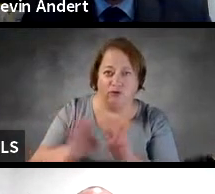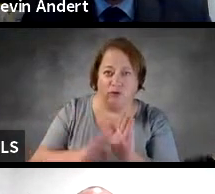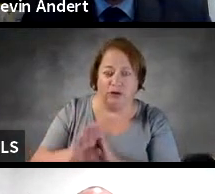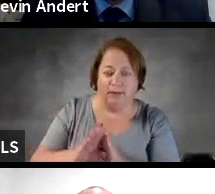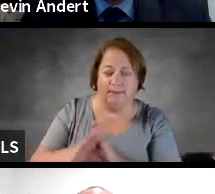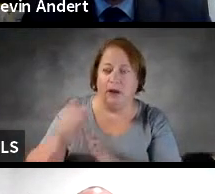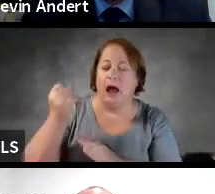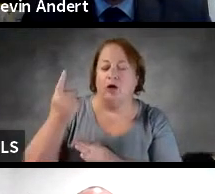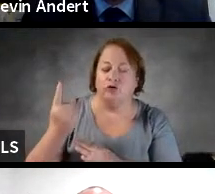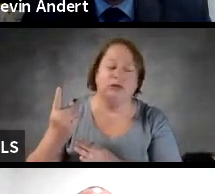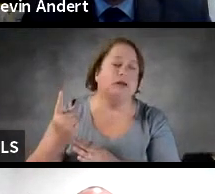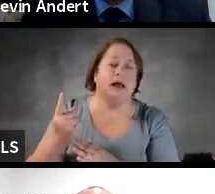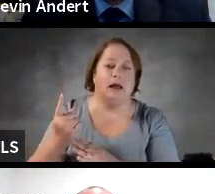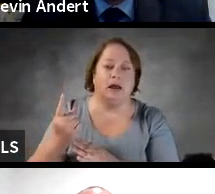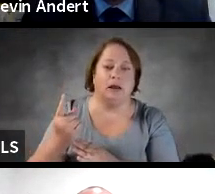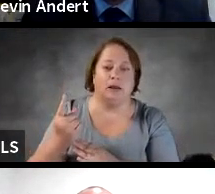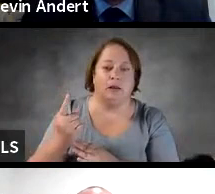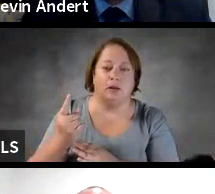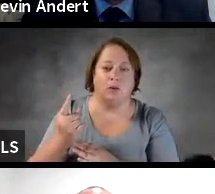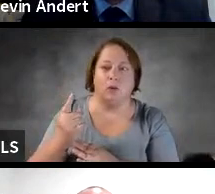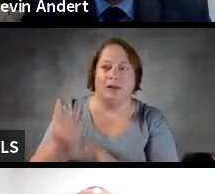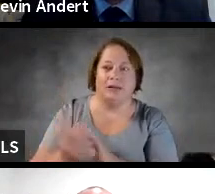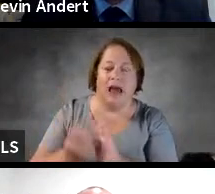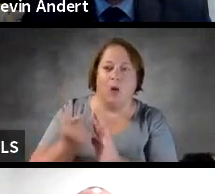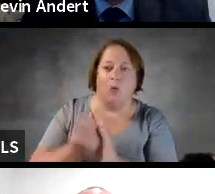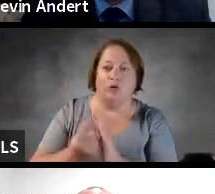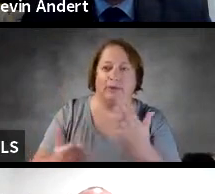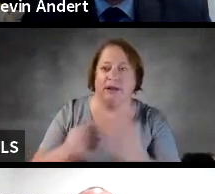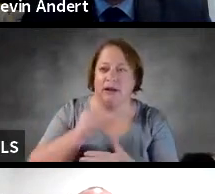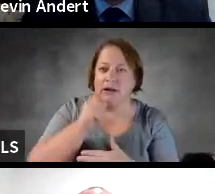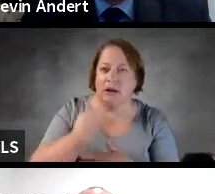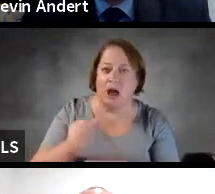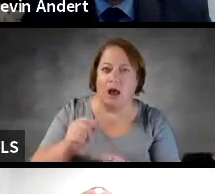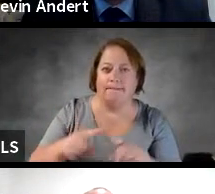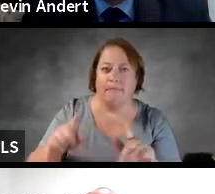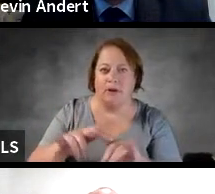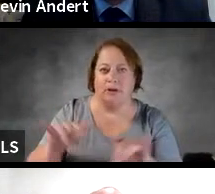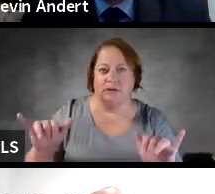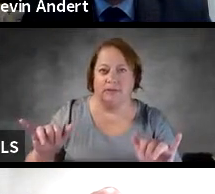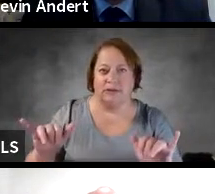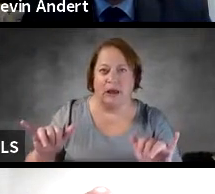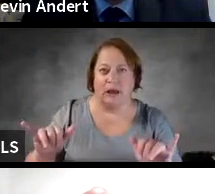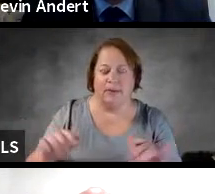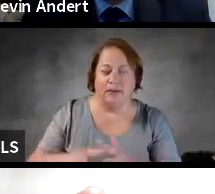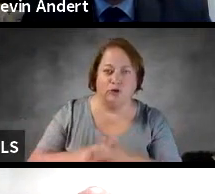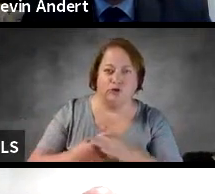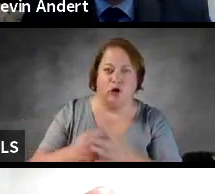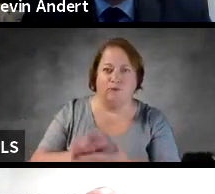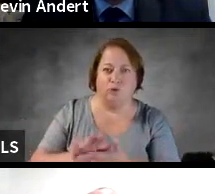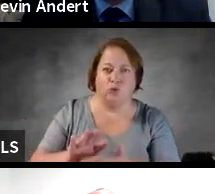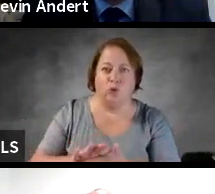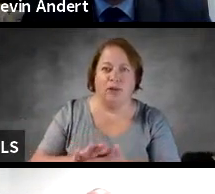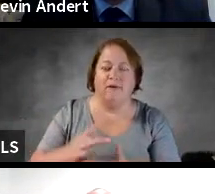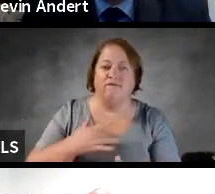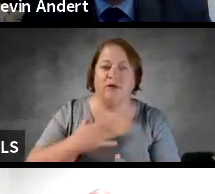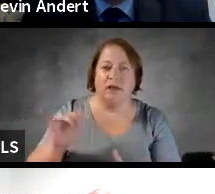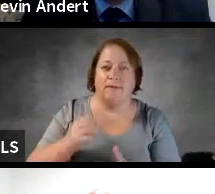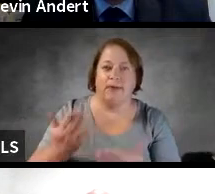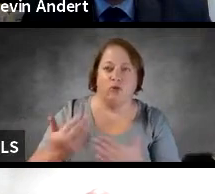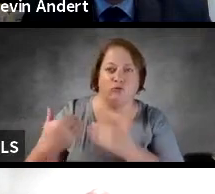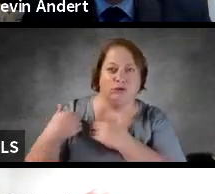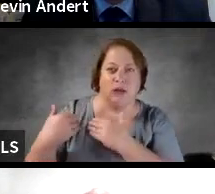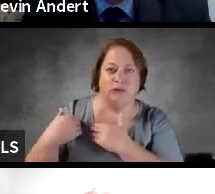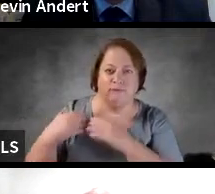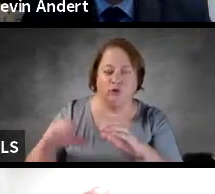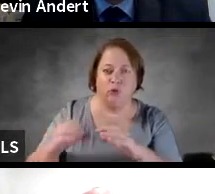I understand when it comes down to hours, they might not be, but at the same time, at the start of school, it feels like they might be responsible for